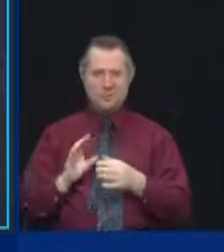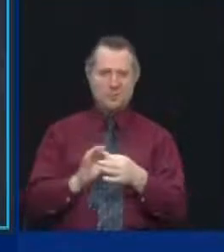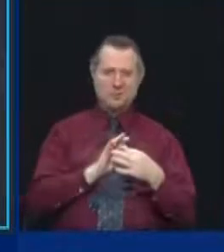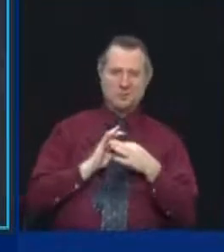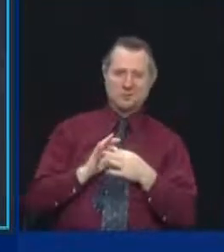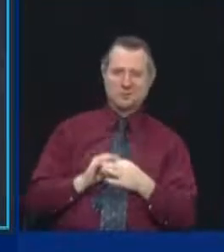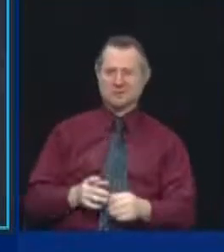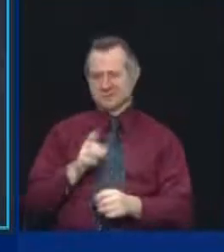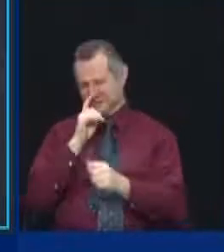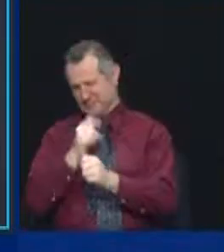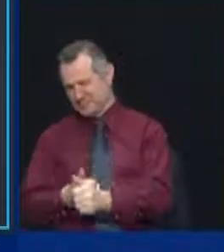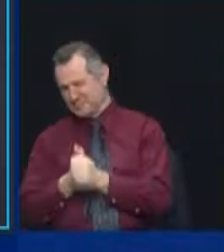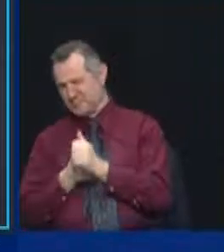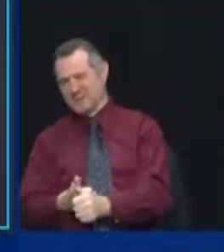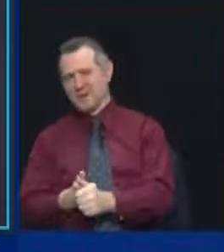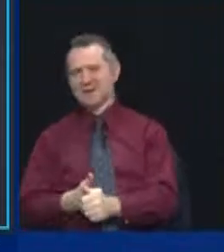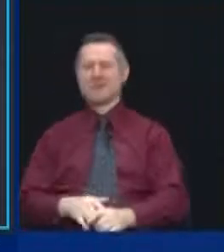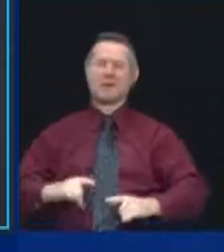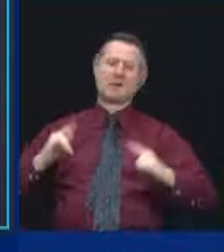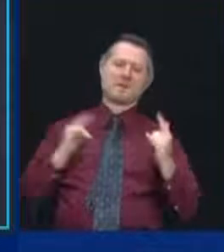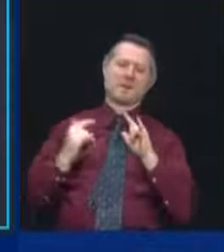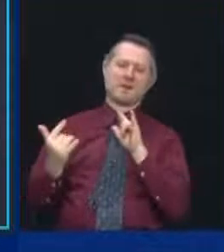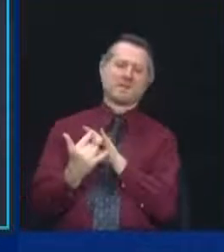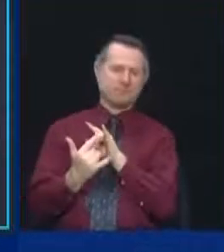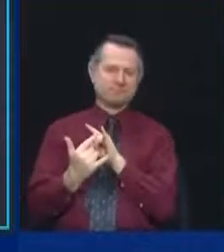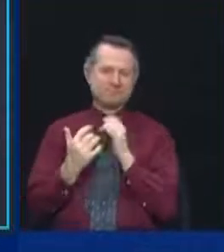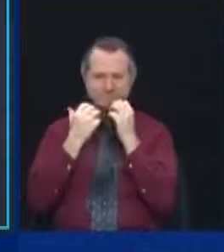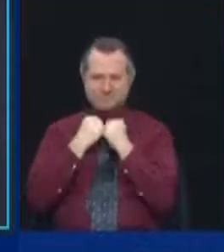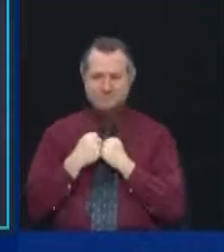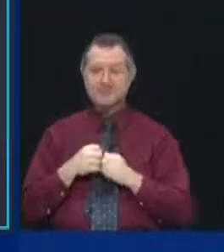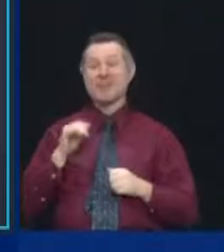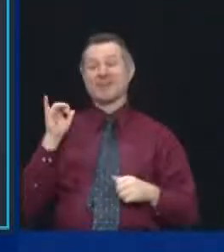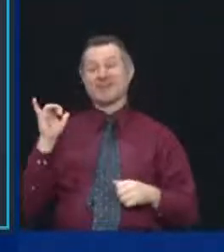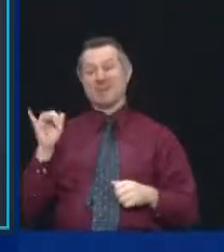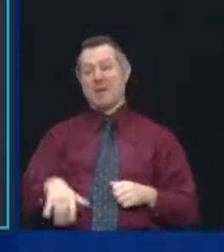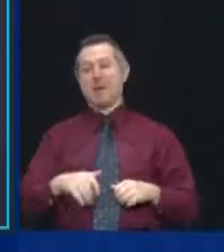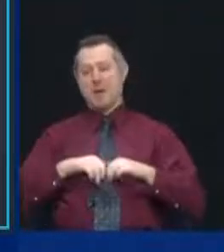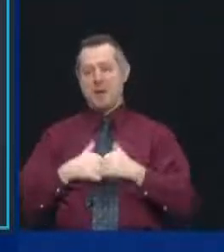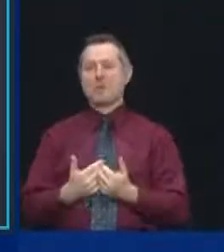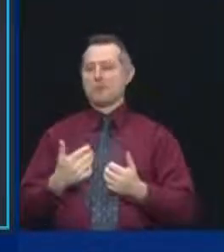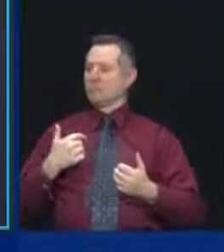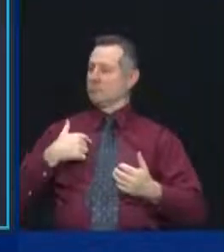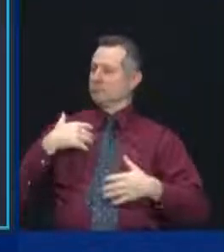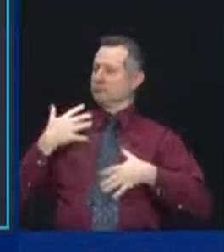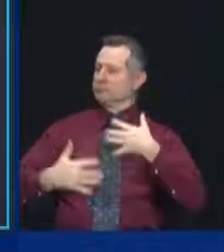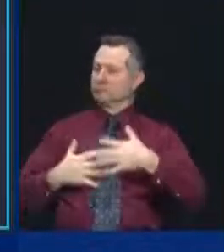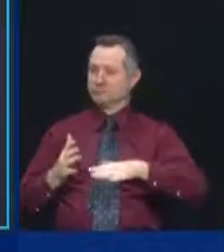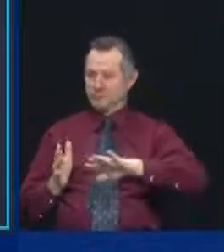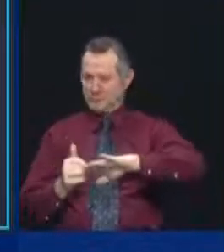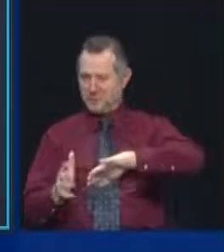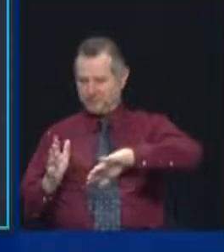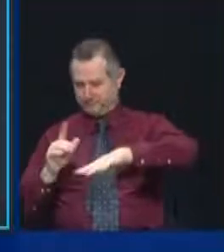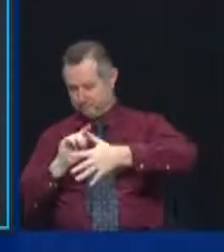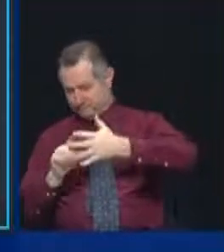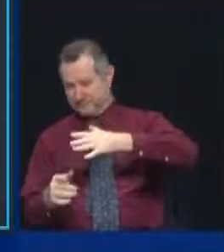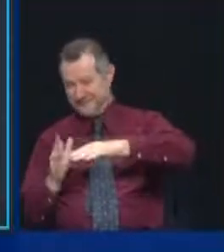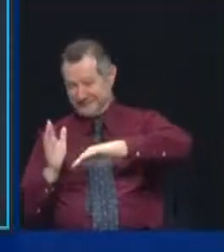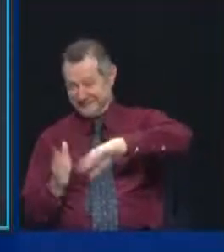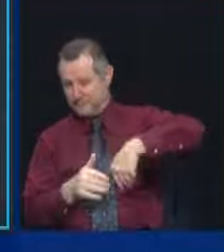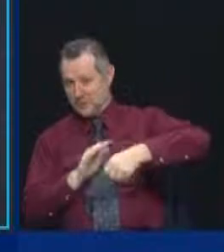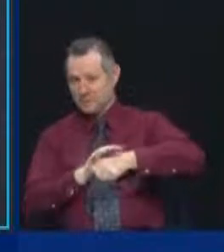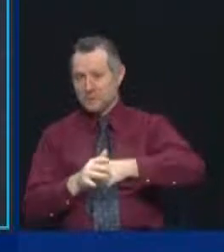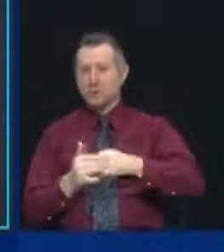and we're loving. That's how we got past COVID. And that's how we're going to continue to recover and reimagine